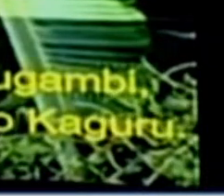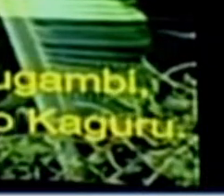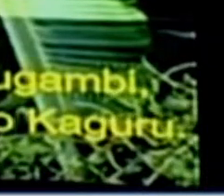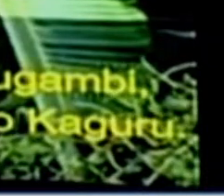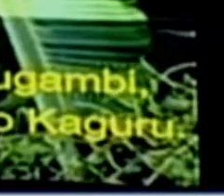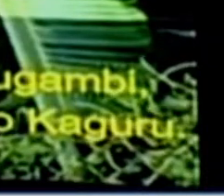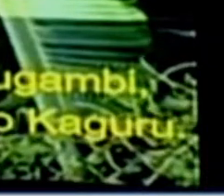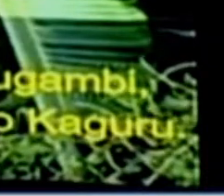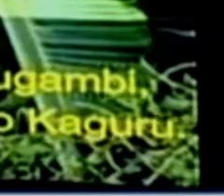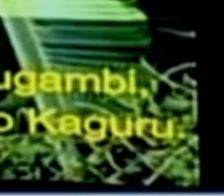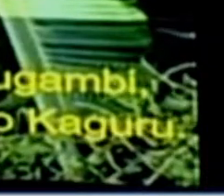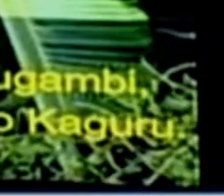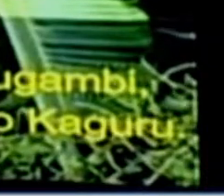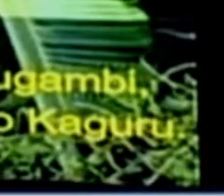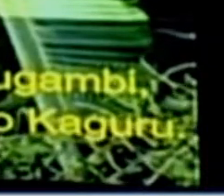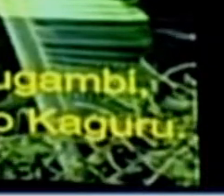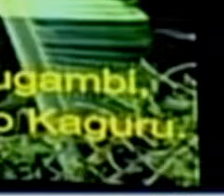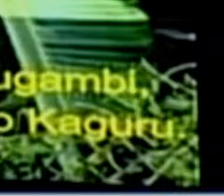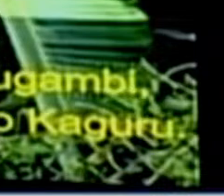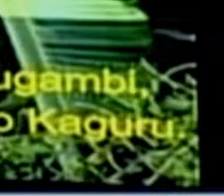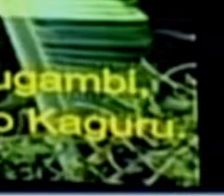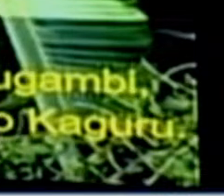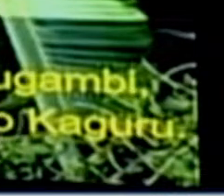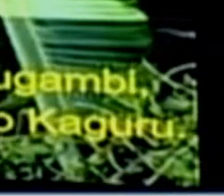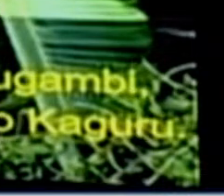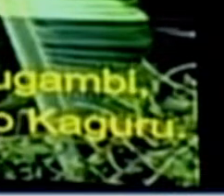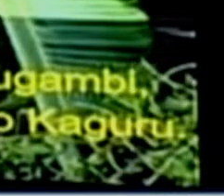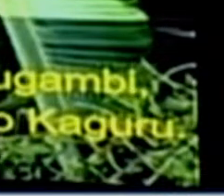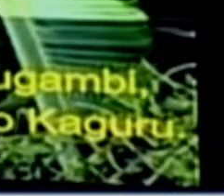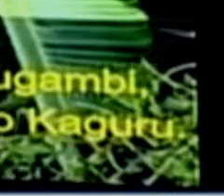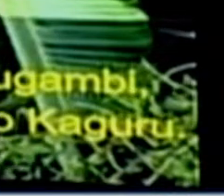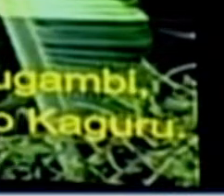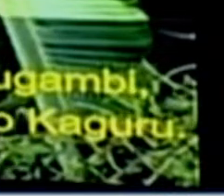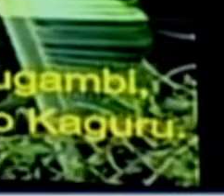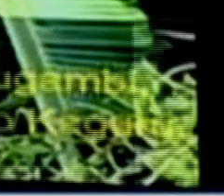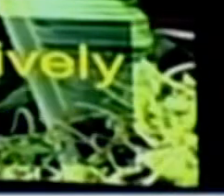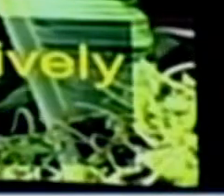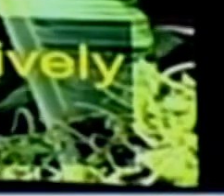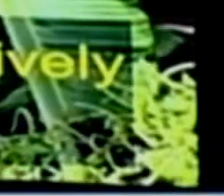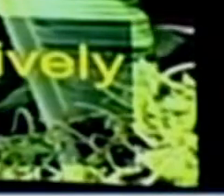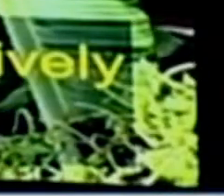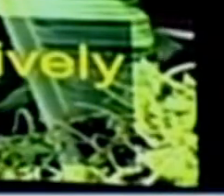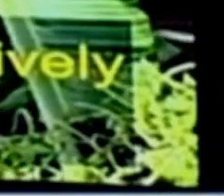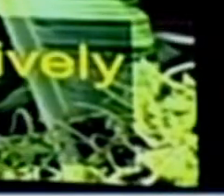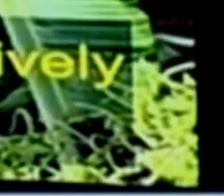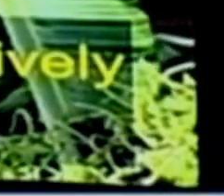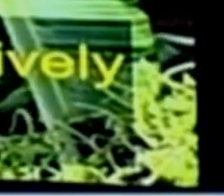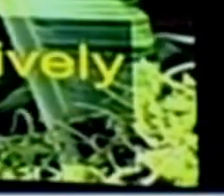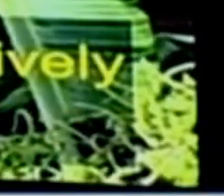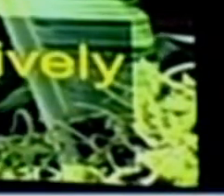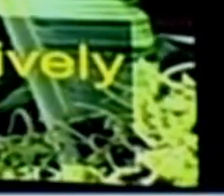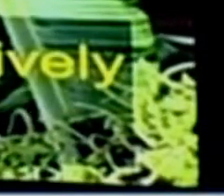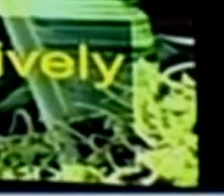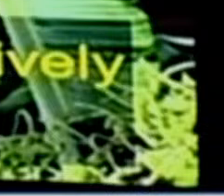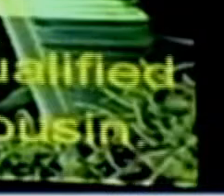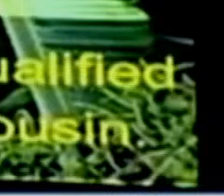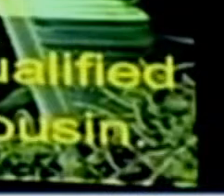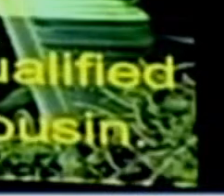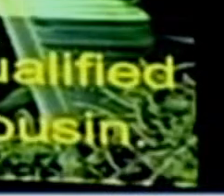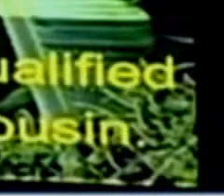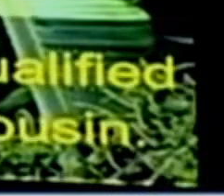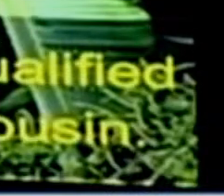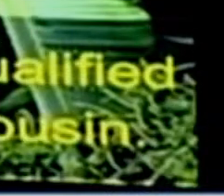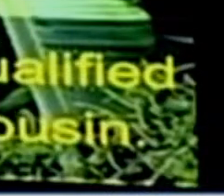a PhD onda amurito ofisi neu amuikia kaguru Mugambi utenguge alita kaguru no